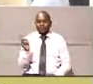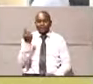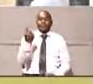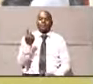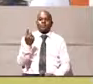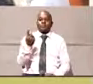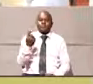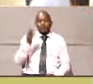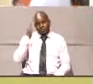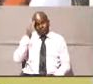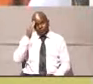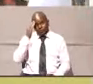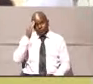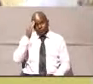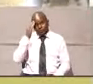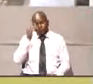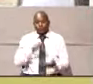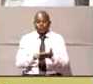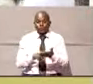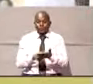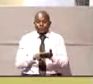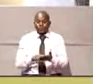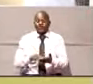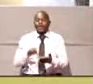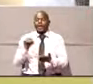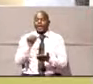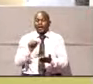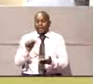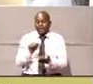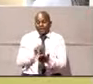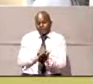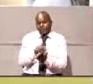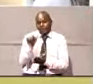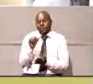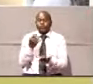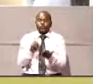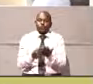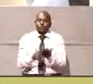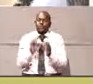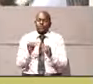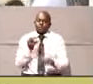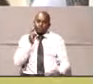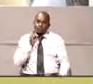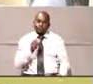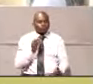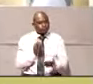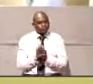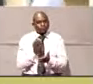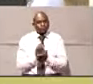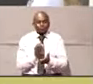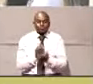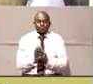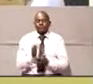you know, to use Air Uganda. I can see that this really brings a, you